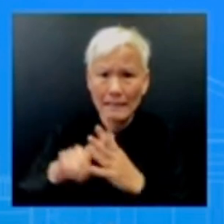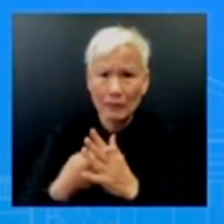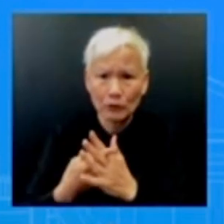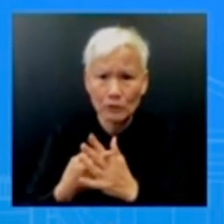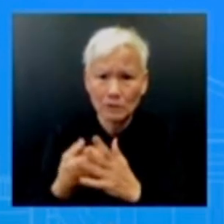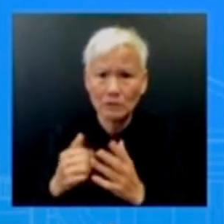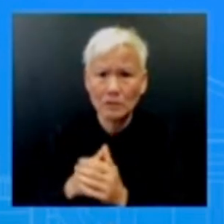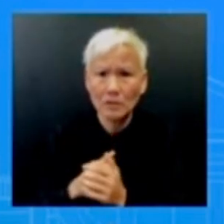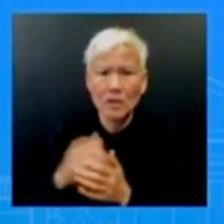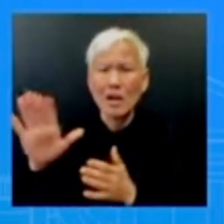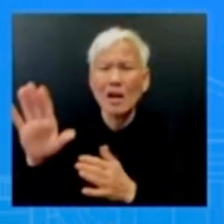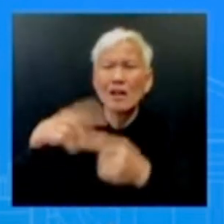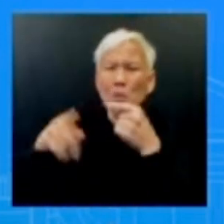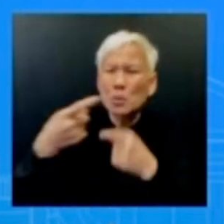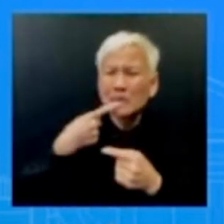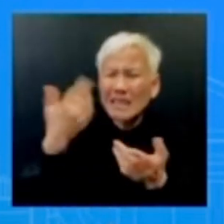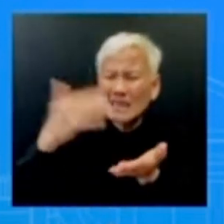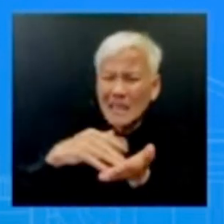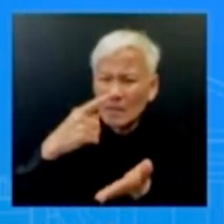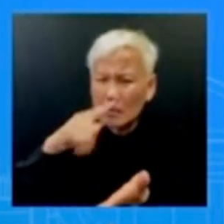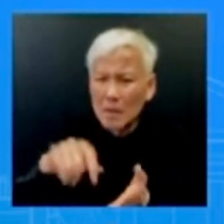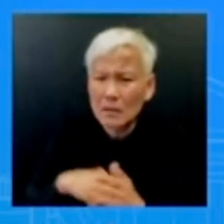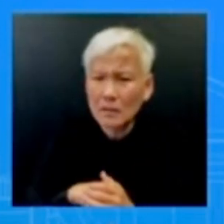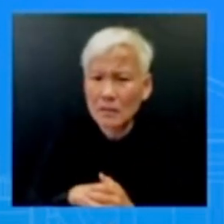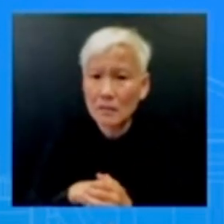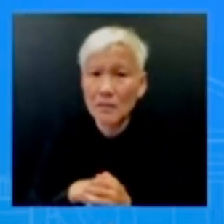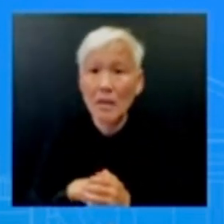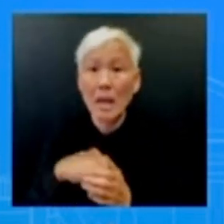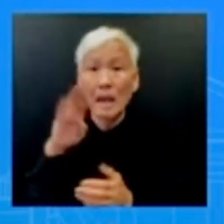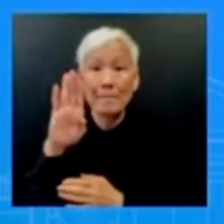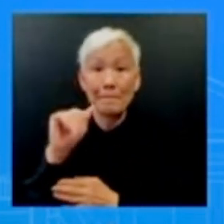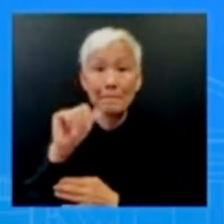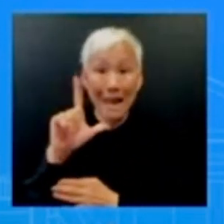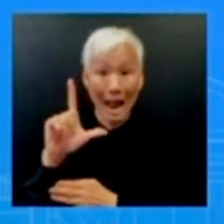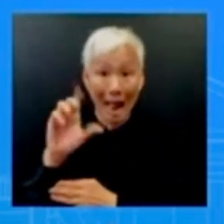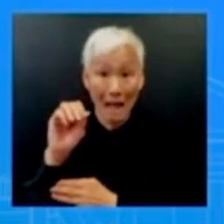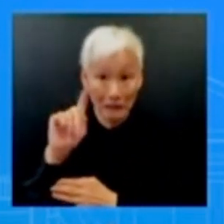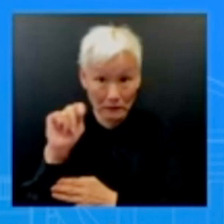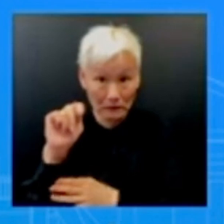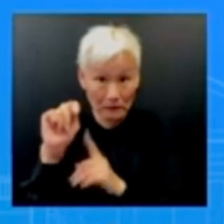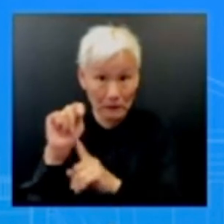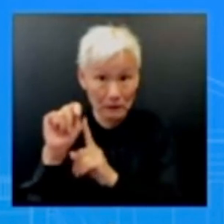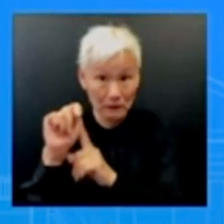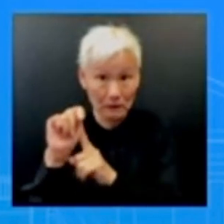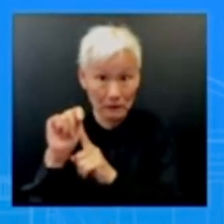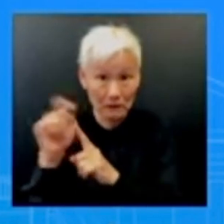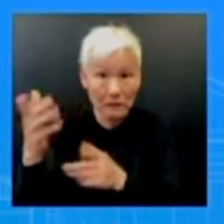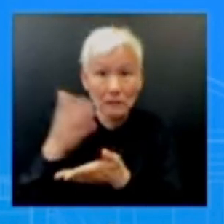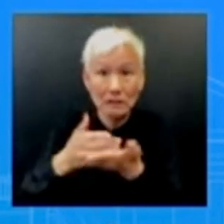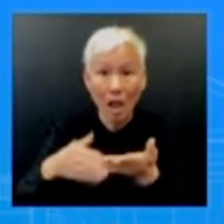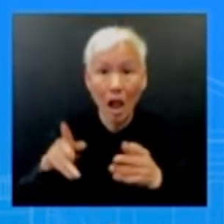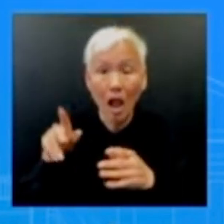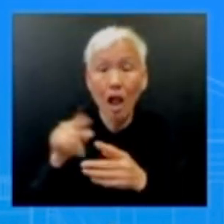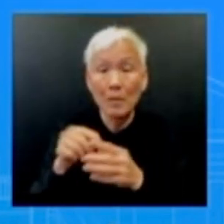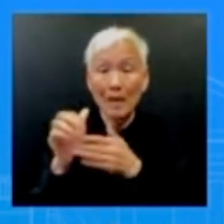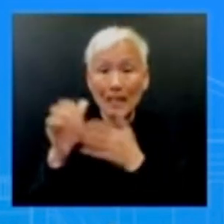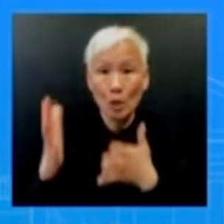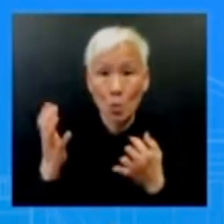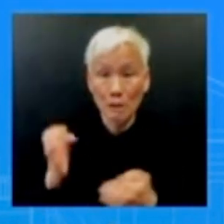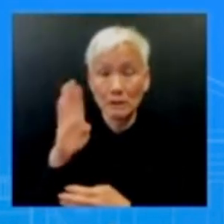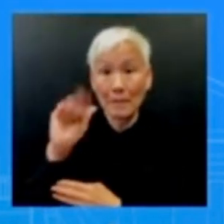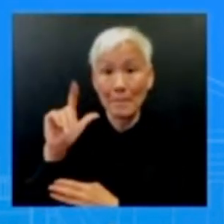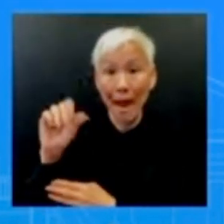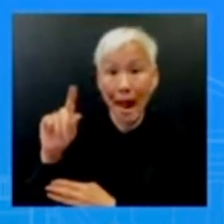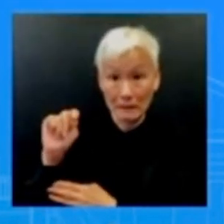Ohio? What is... Yeah. Ballot initiatives, there's leaders that are trying to put ballot initiatives for 2023 and 24 for